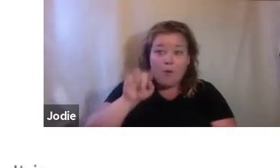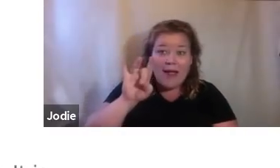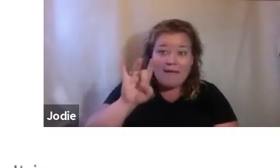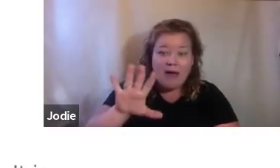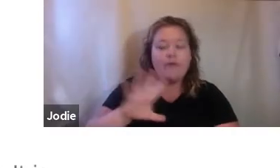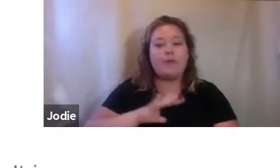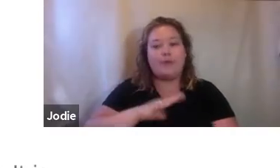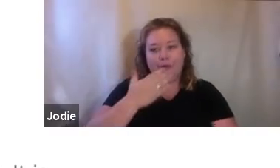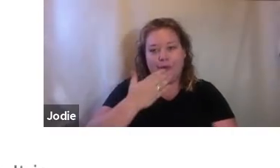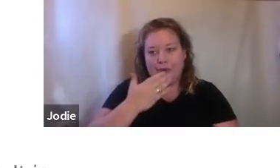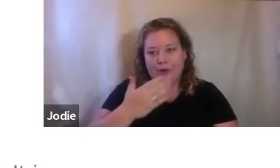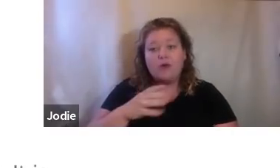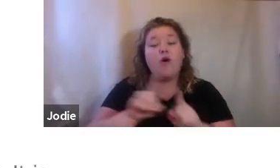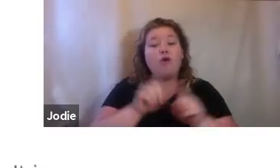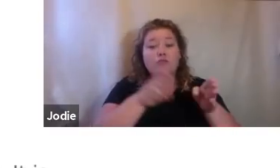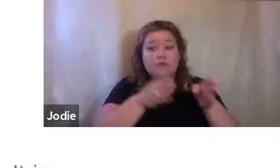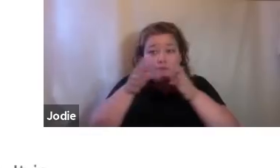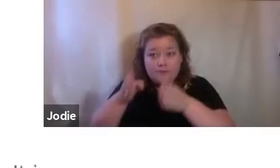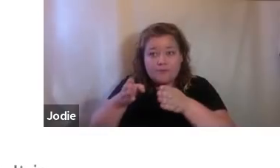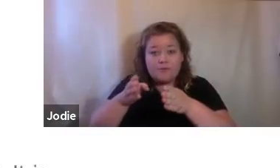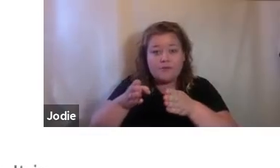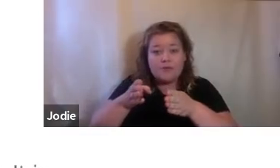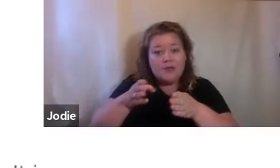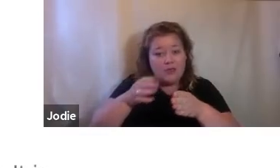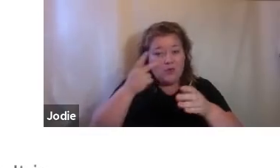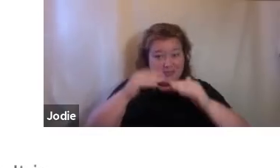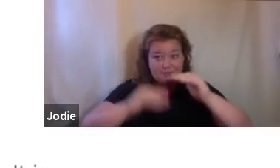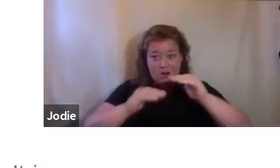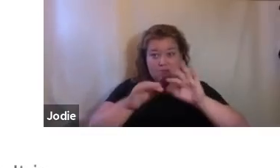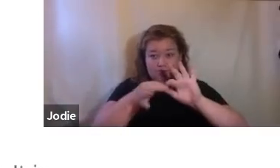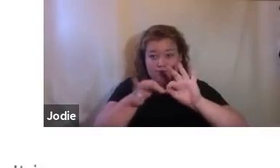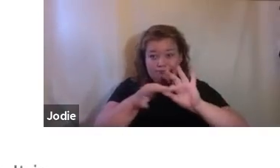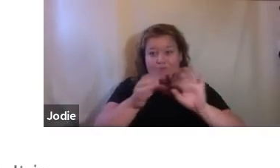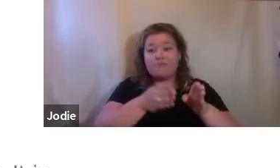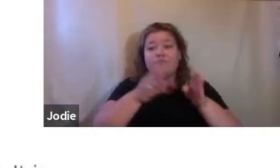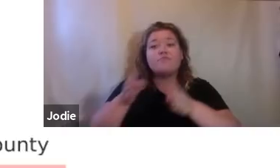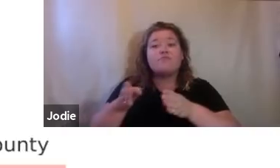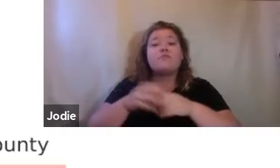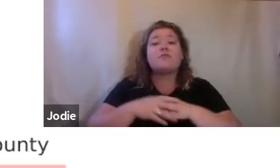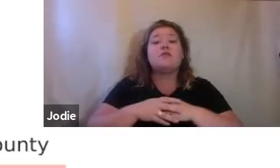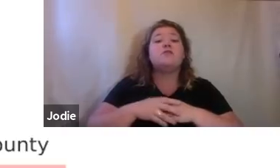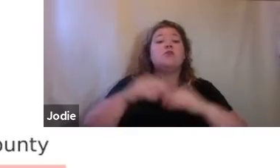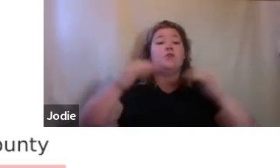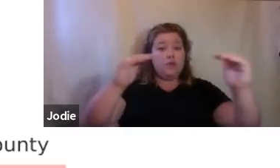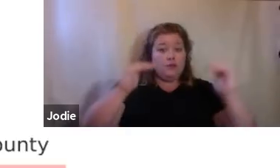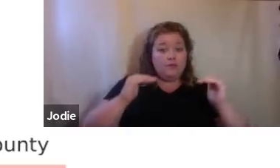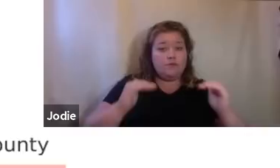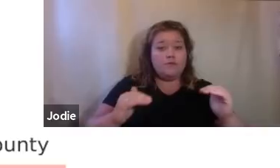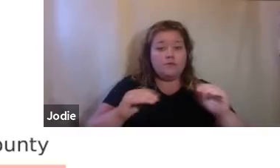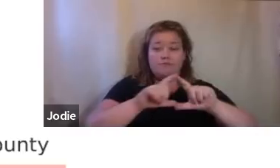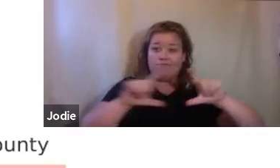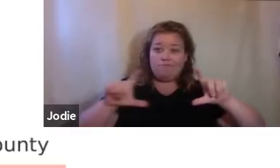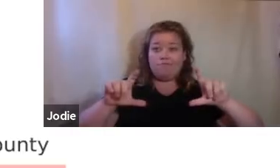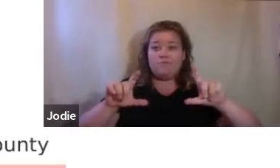meeting what we're hoping to meet in that category as well. Below this portion of the web resource, in this